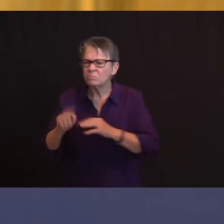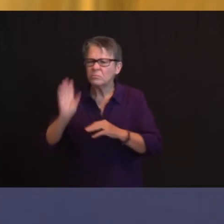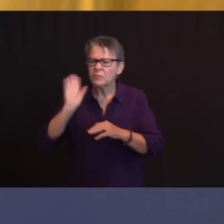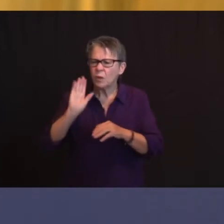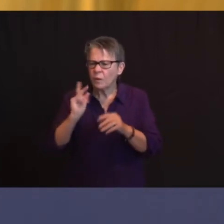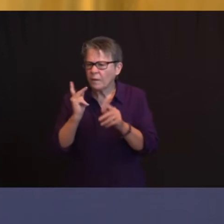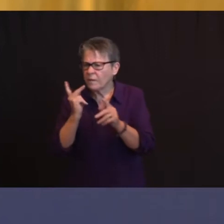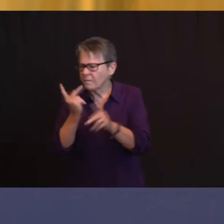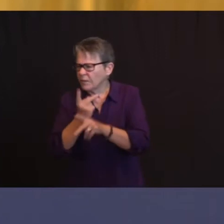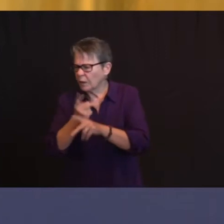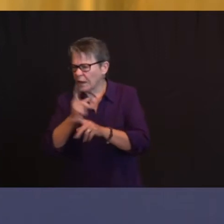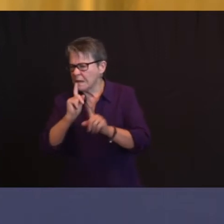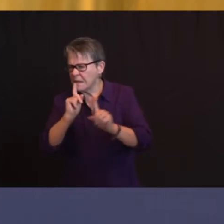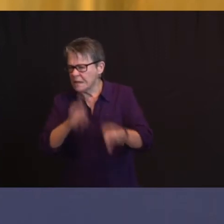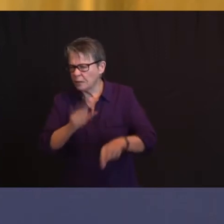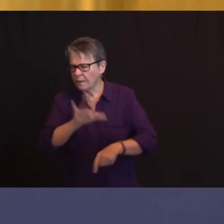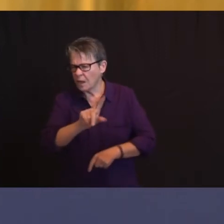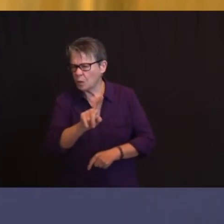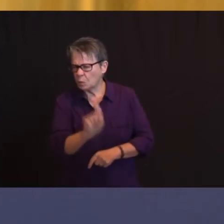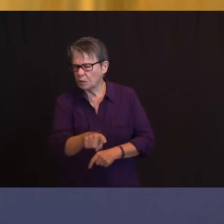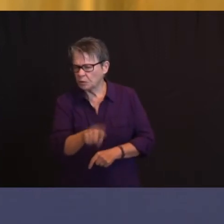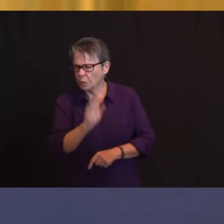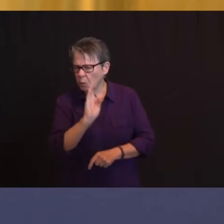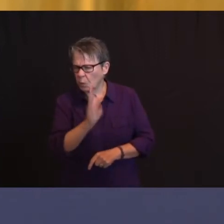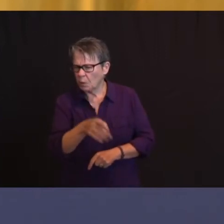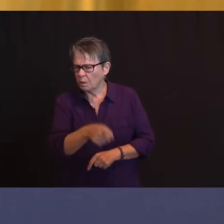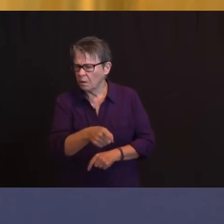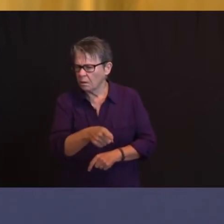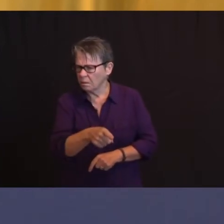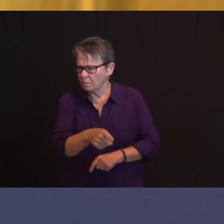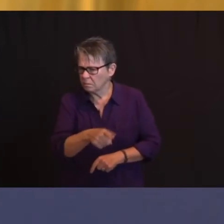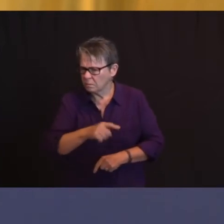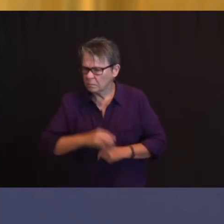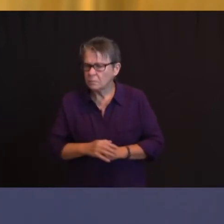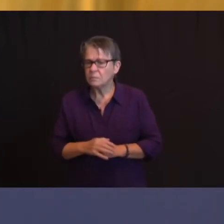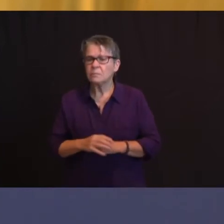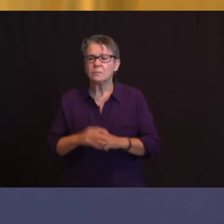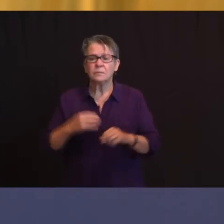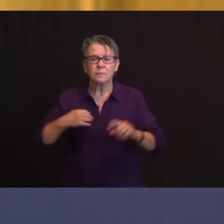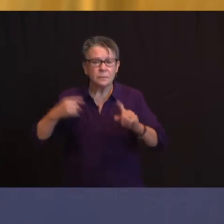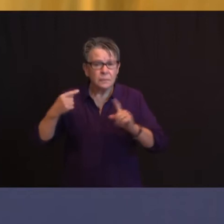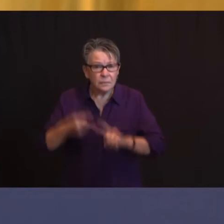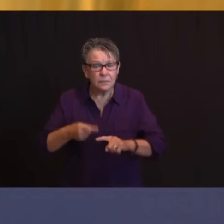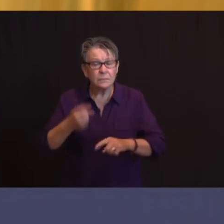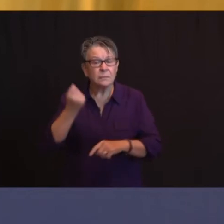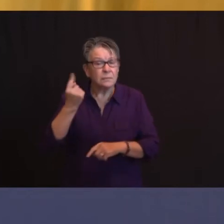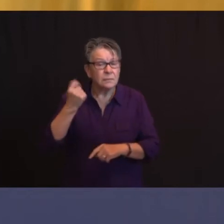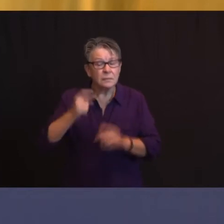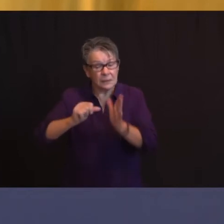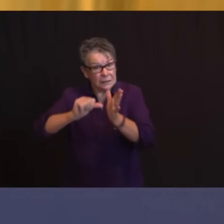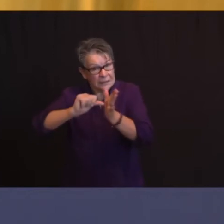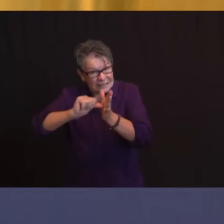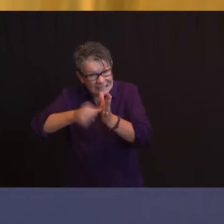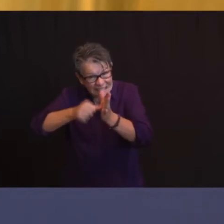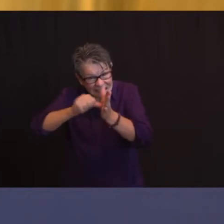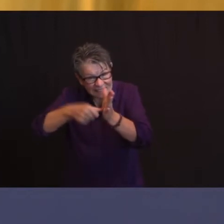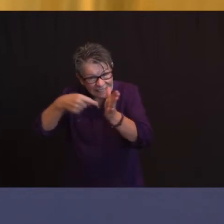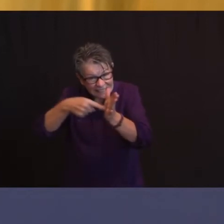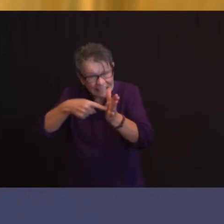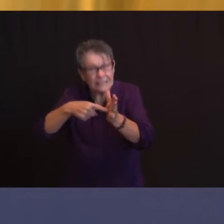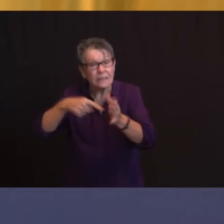is do the right thing when you're behind closed doors. Limit the amount of people who are with you, particularly